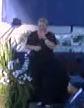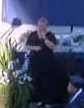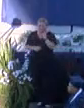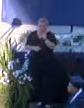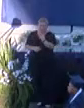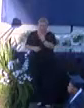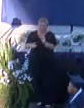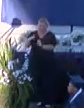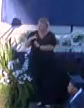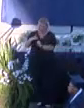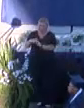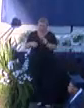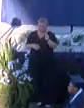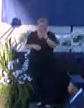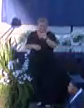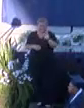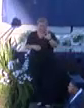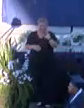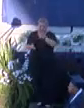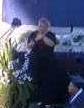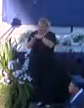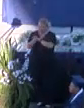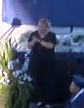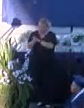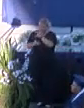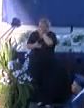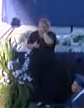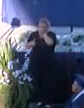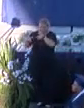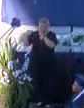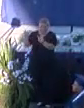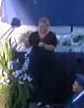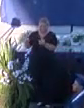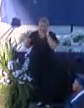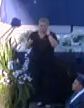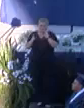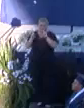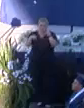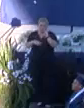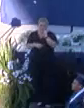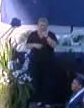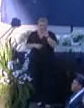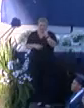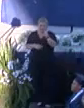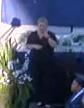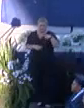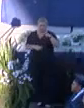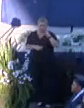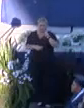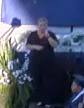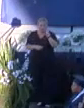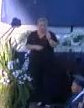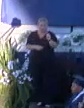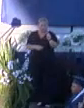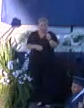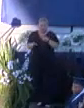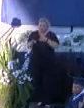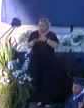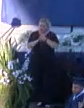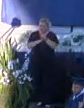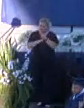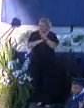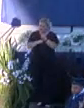McLaughlin Middle School, and Chiawana High School. She will be attending Brigham Young University Provo and majoring in occupational